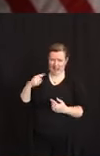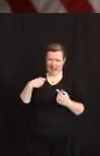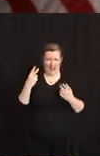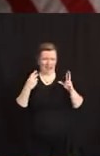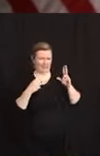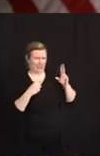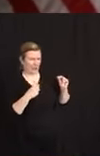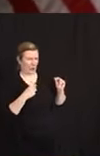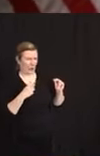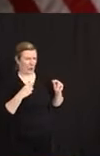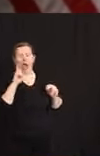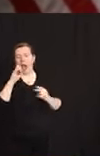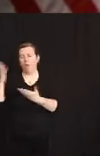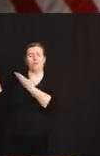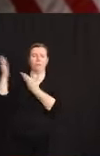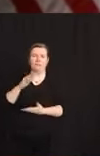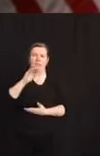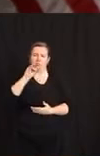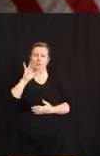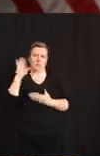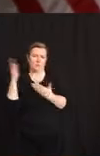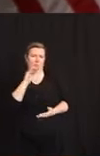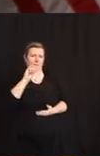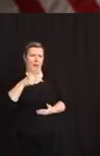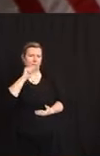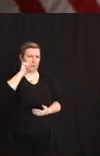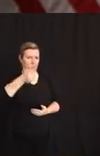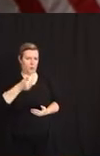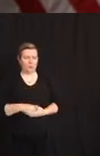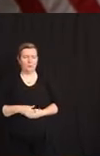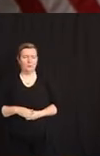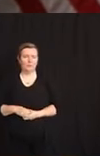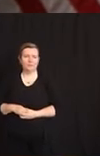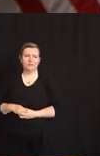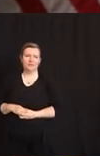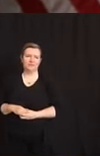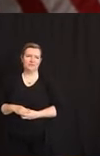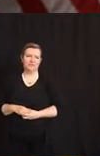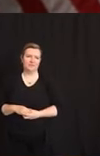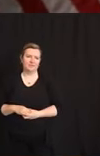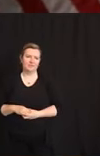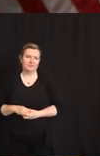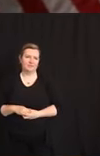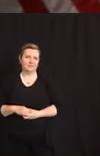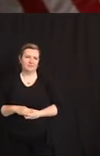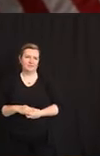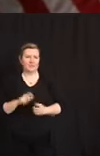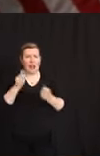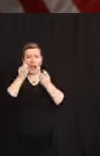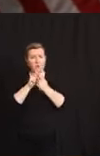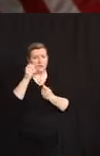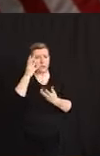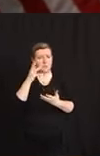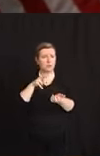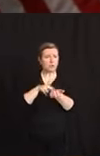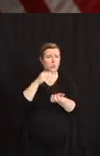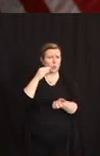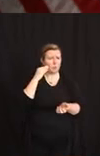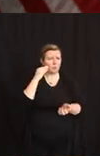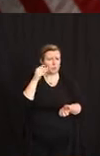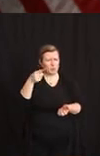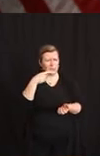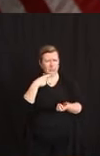Accurate info on nursing homes. You're asking, is it accurate or? Is it accurate? We had a report today that 3 nursing homes said that there's gaps in